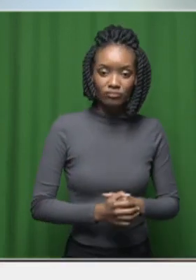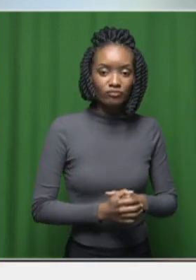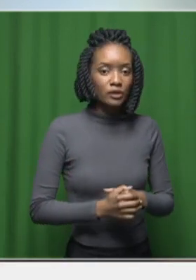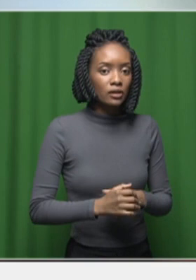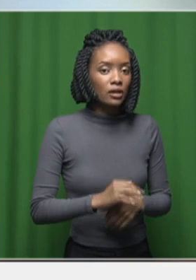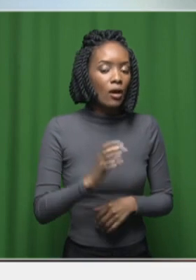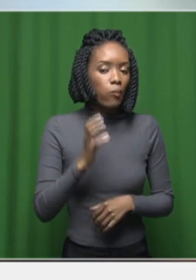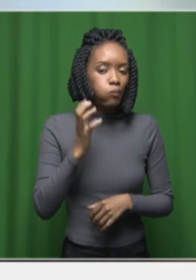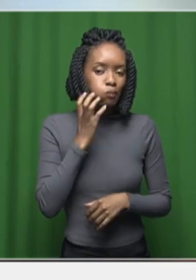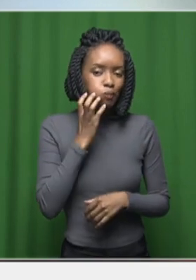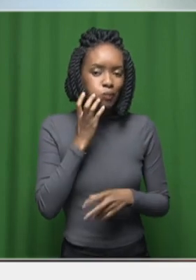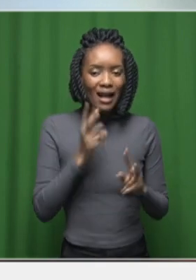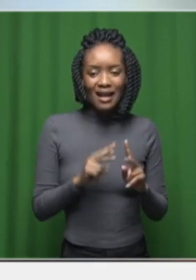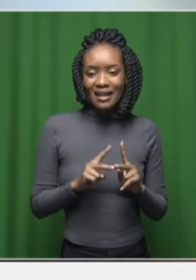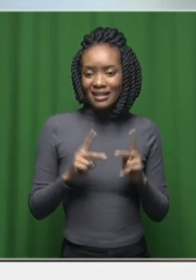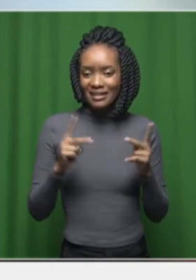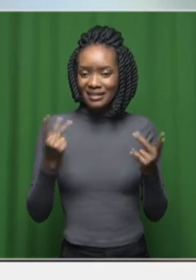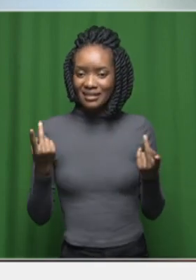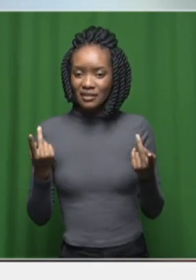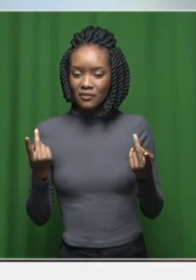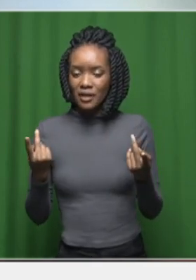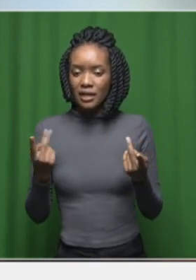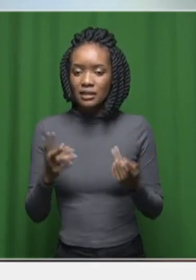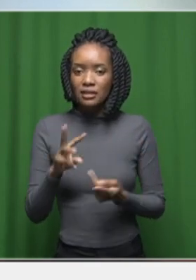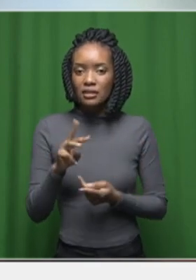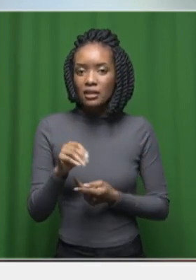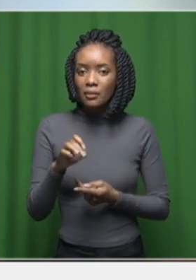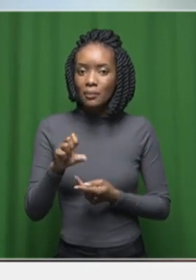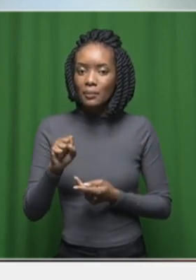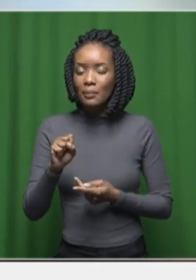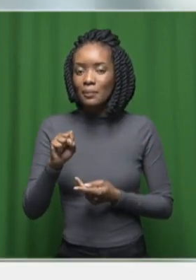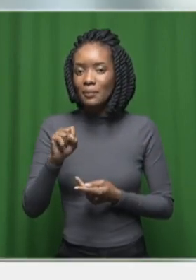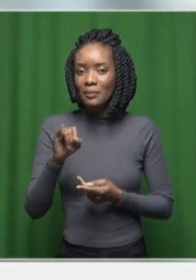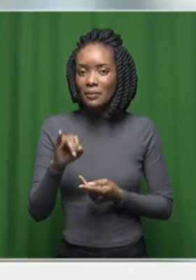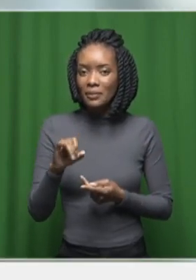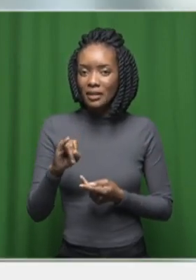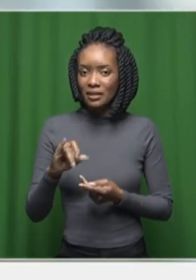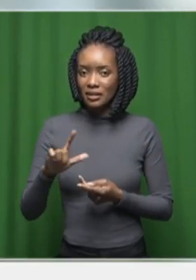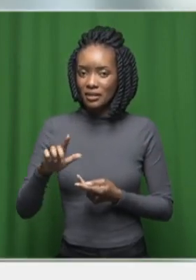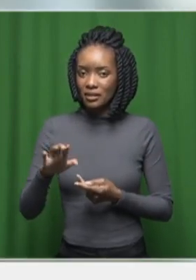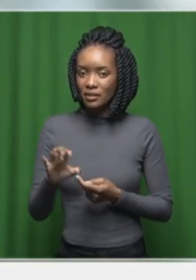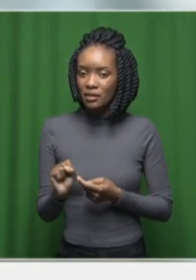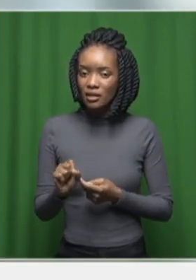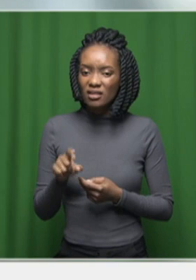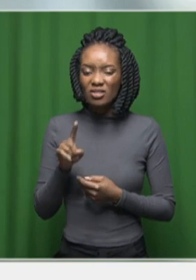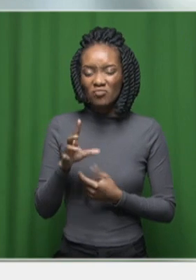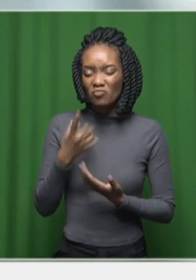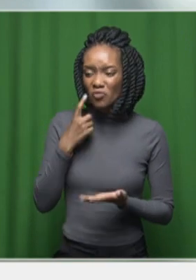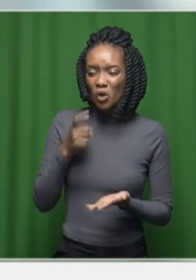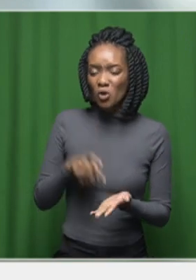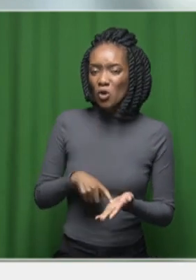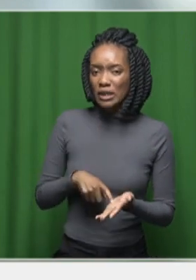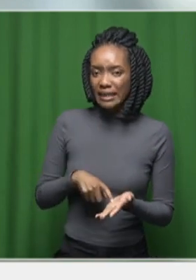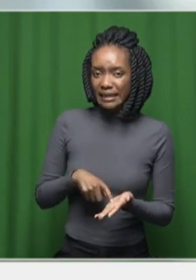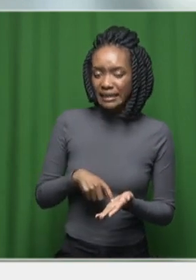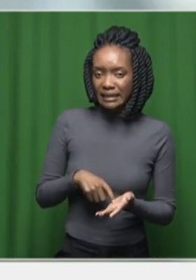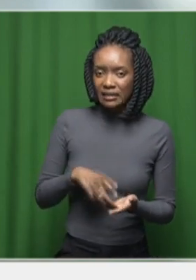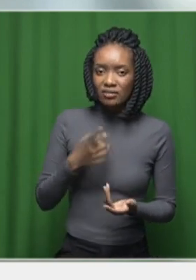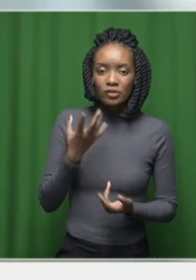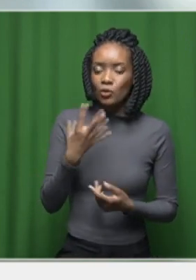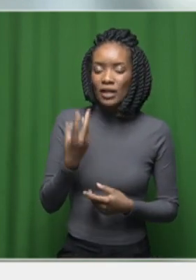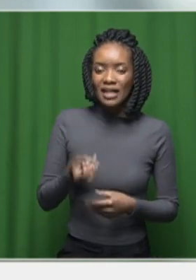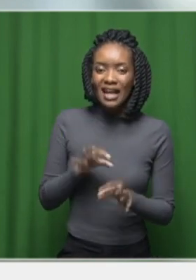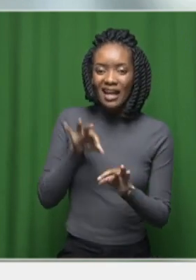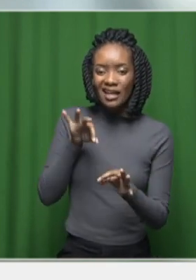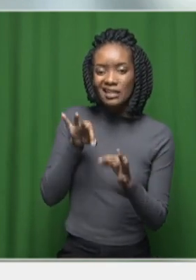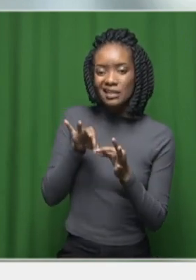unlike measles, it's not a notifiable medical condition, and we don't have kind of a specific surveillance program